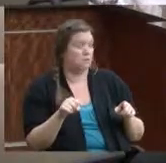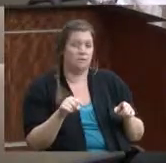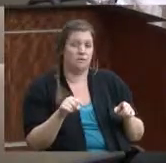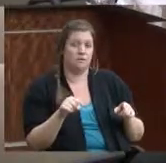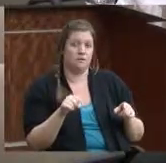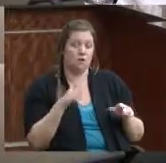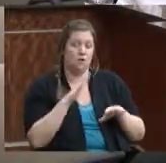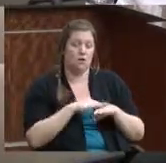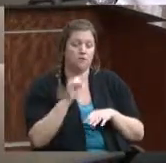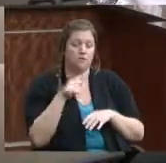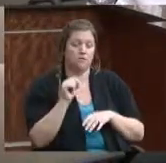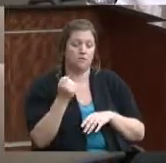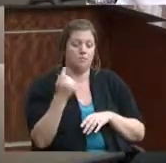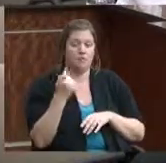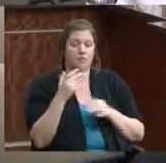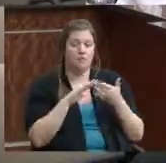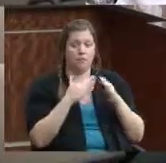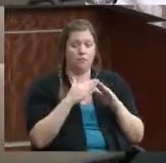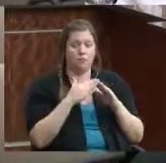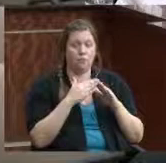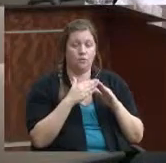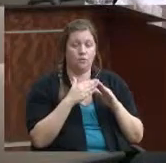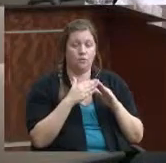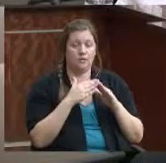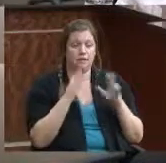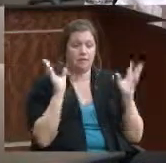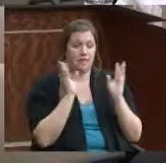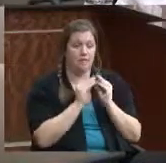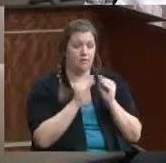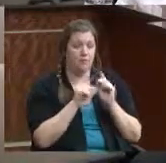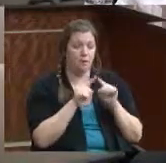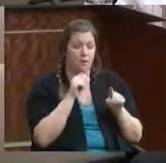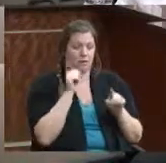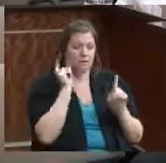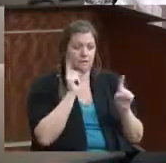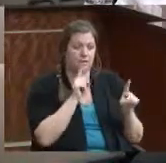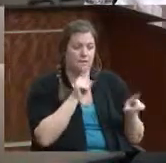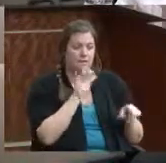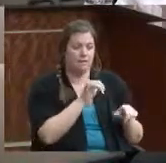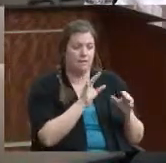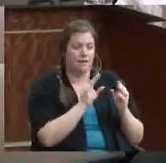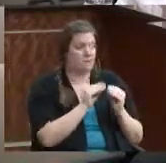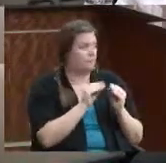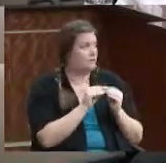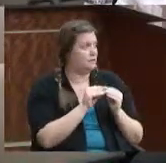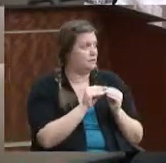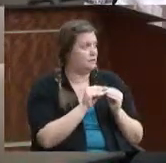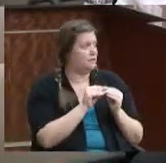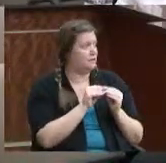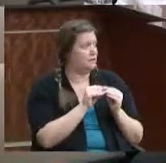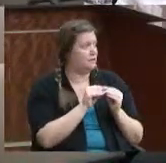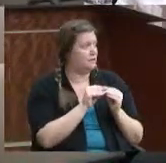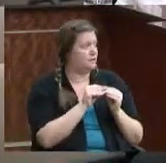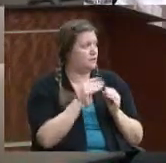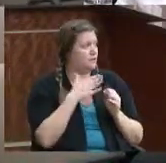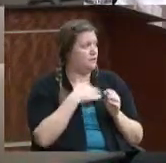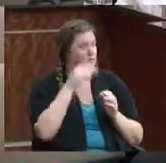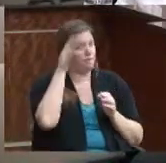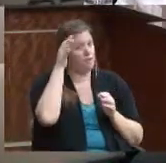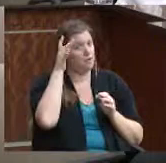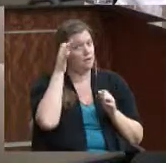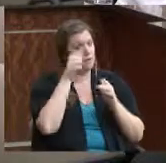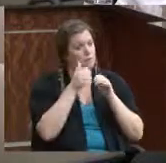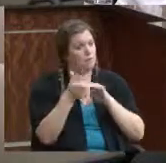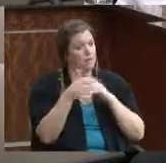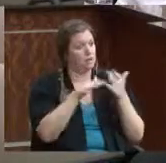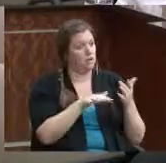on September 11th at the community hearing, I apologize. Unfortunately, I was not in attendance at that meeting due to my father passed away, so I